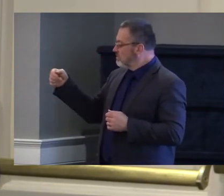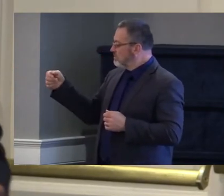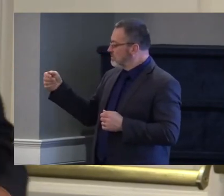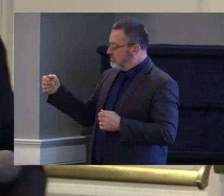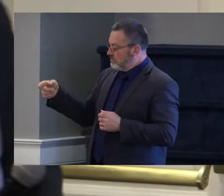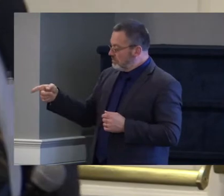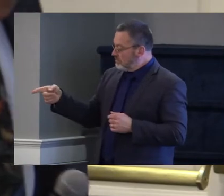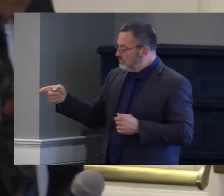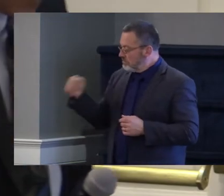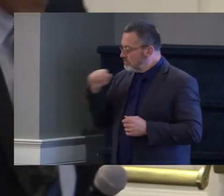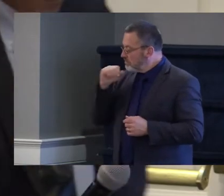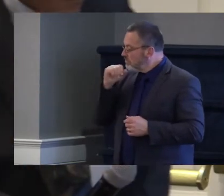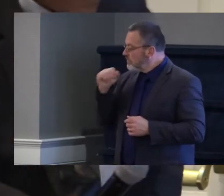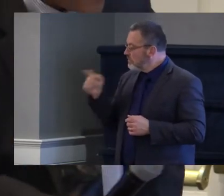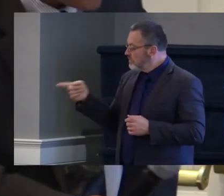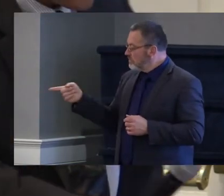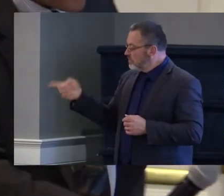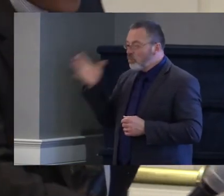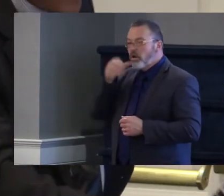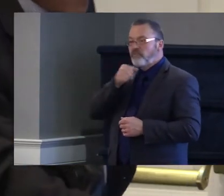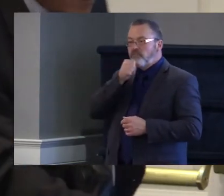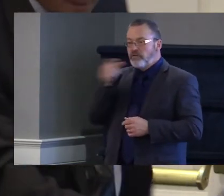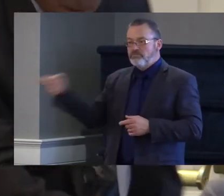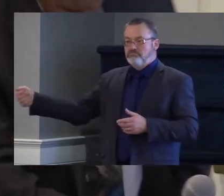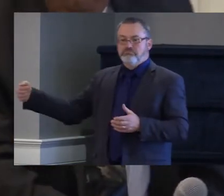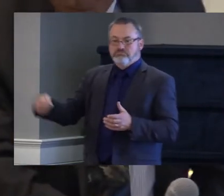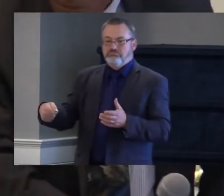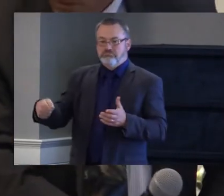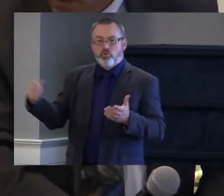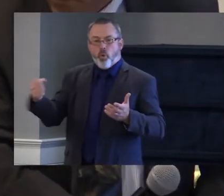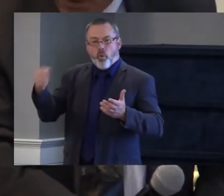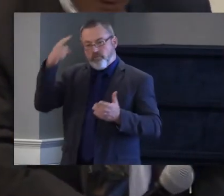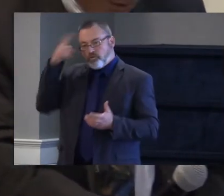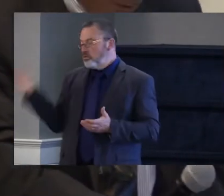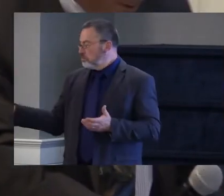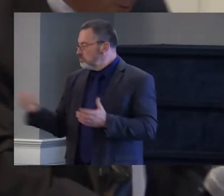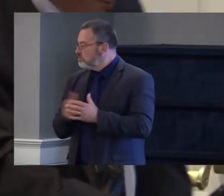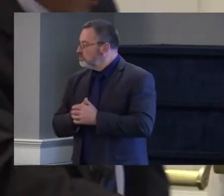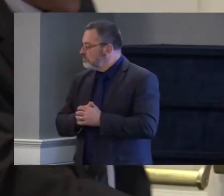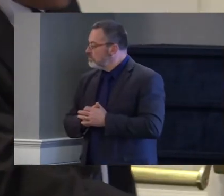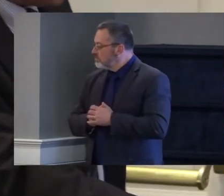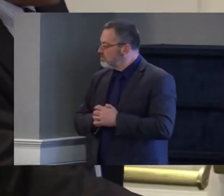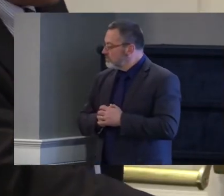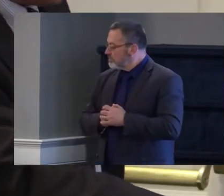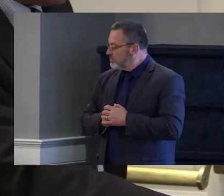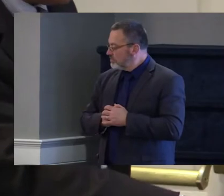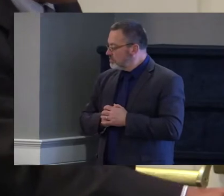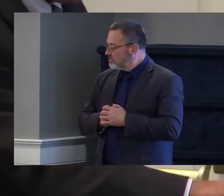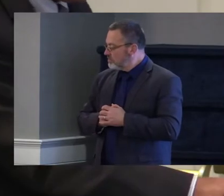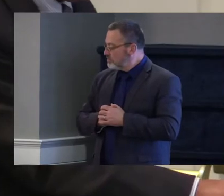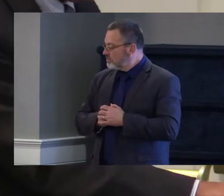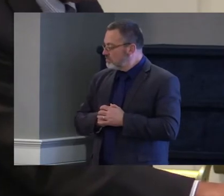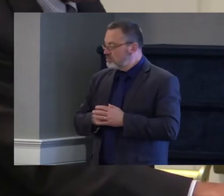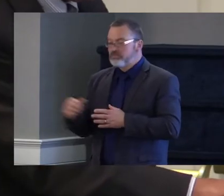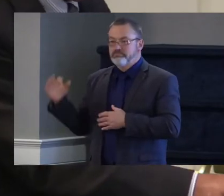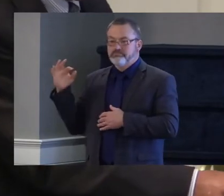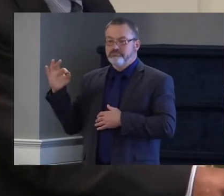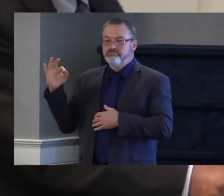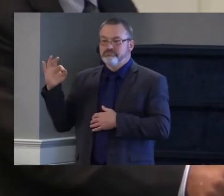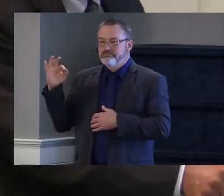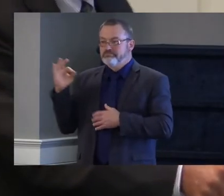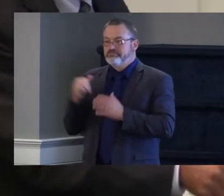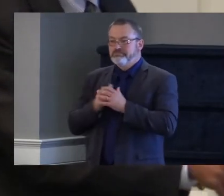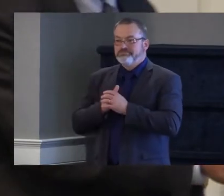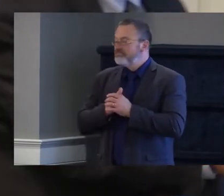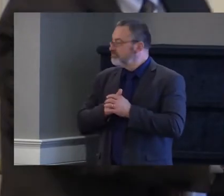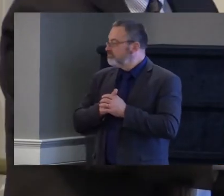Would that be all right? You comfortable sure. with that? Yeah, that's fine. Okay. I guess it's a good spot. Do you want a chair? No, but I just want to make sure I'm not too much in your face. Right. What do you think? Probably